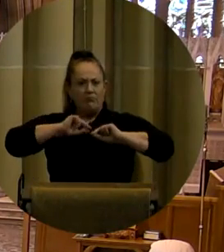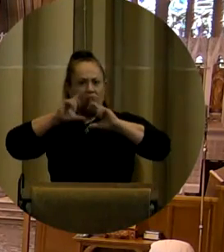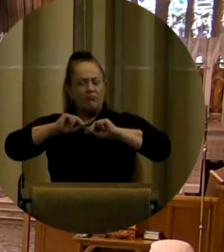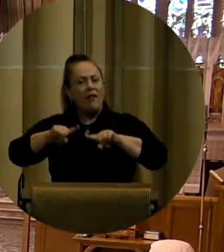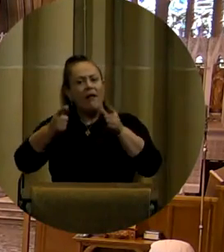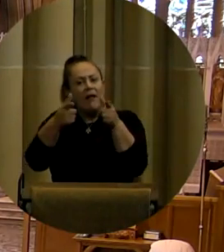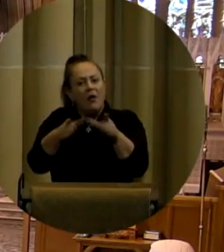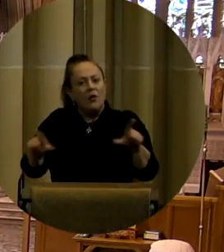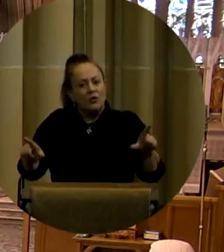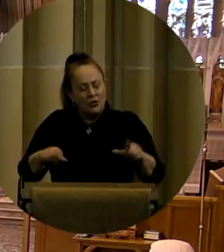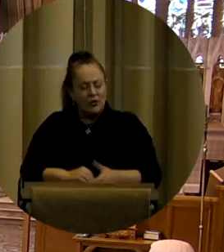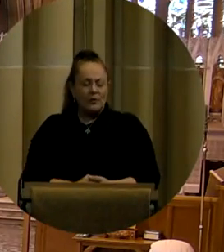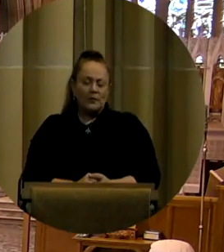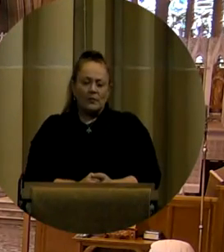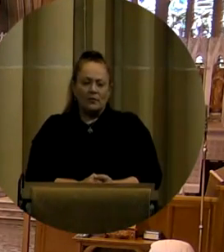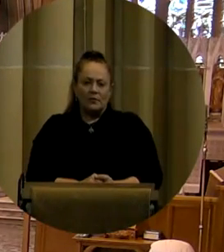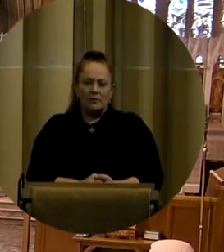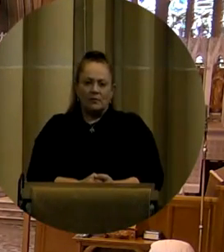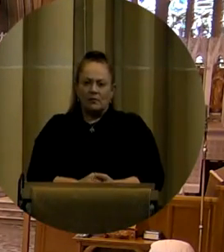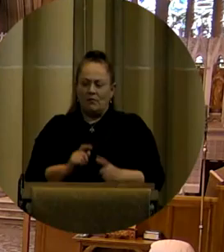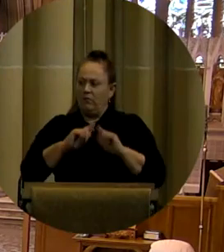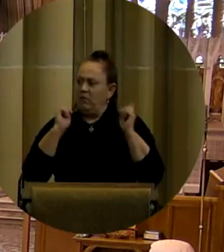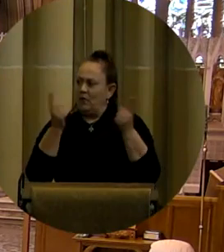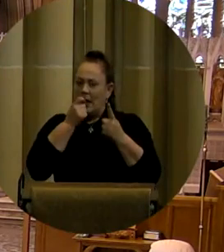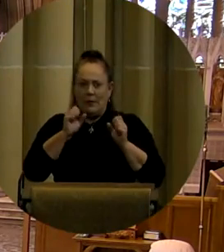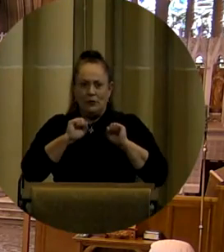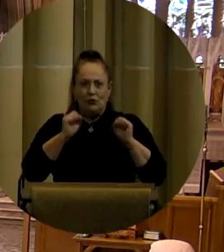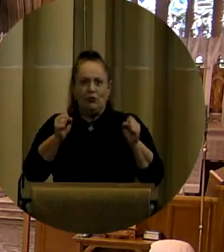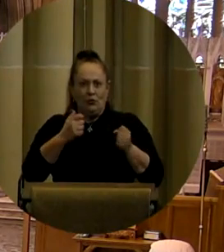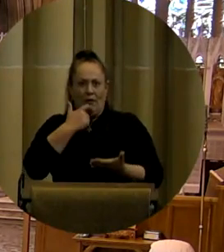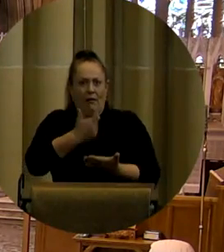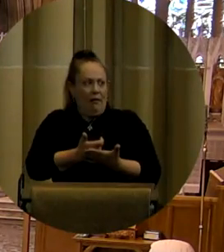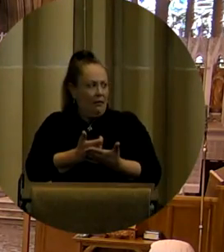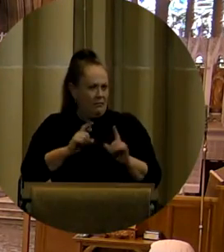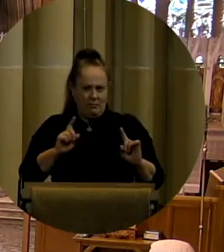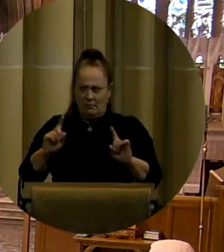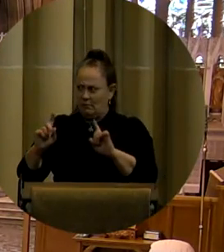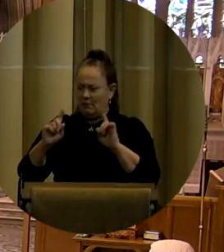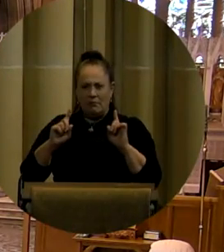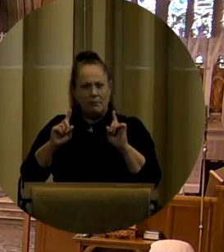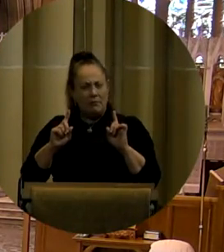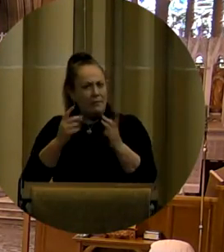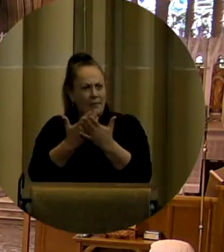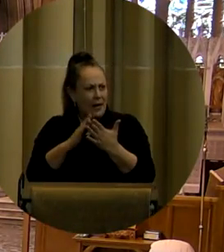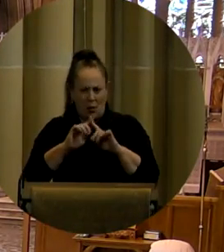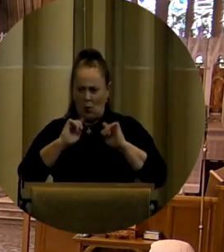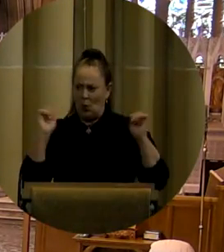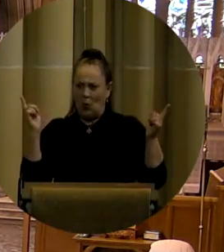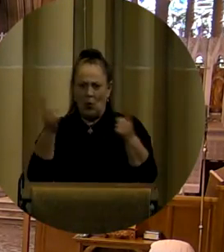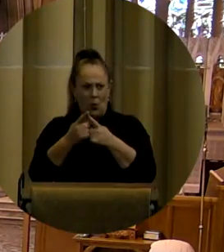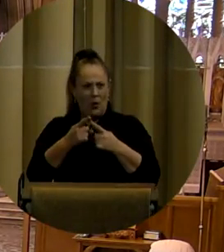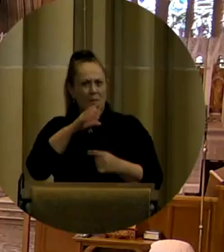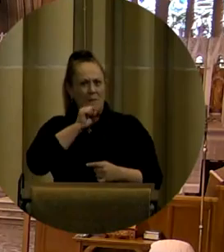language. They were amazed and astonished. Surely, they said, all these